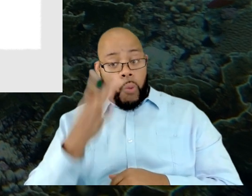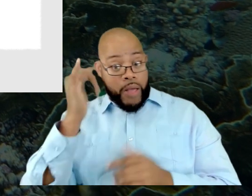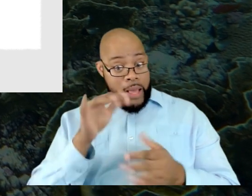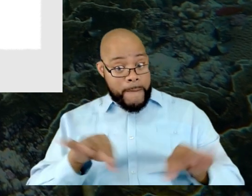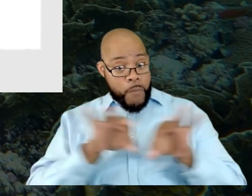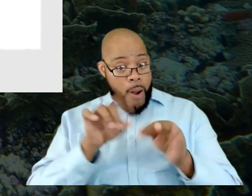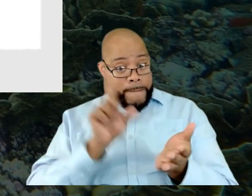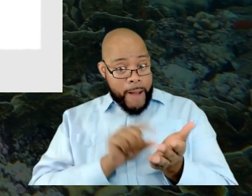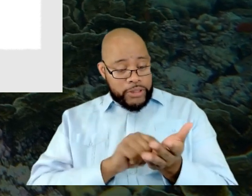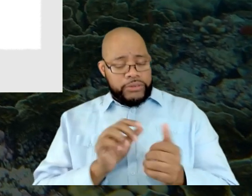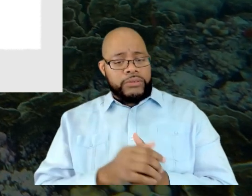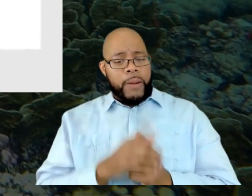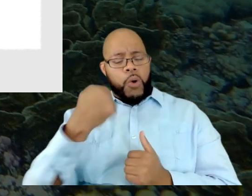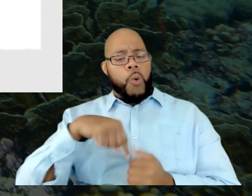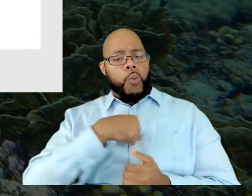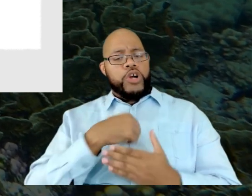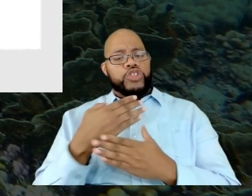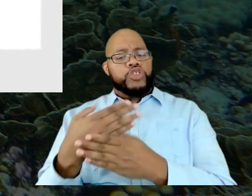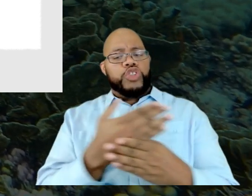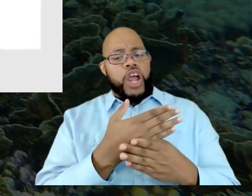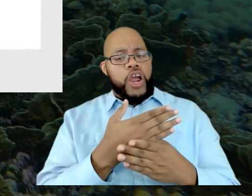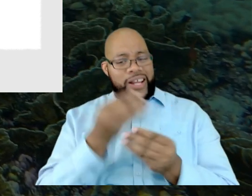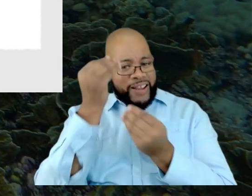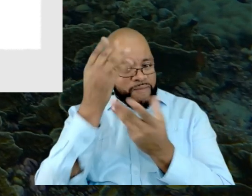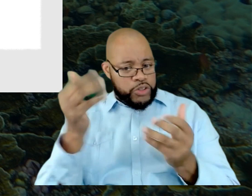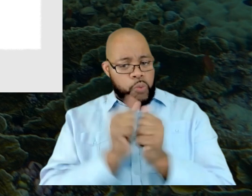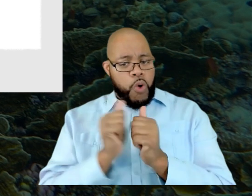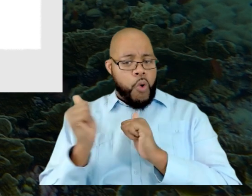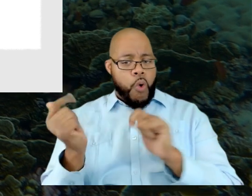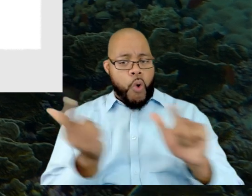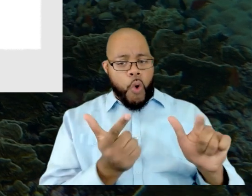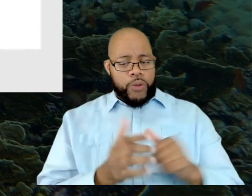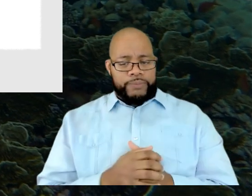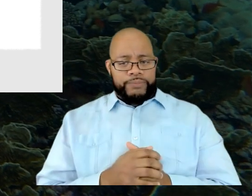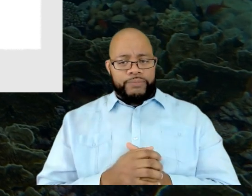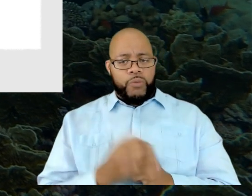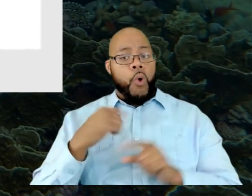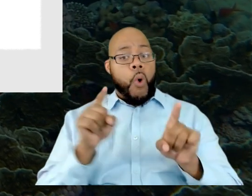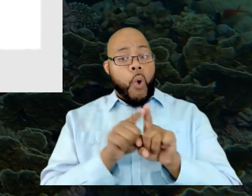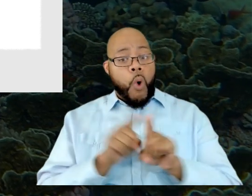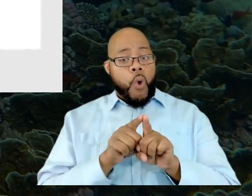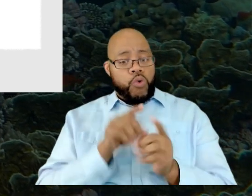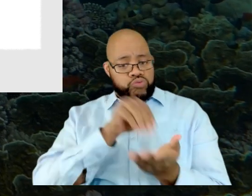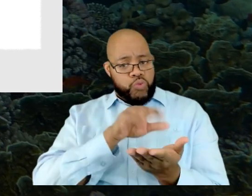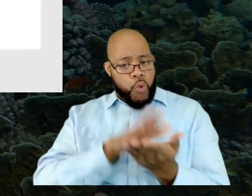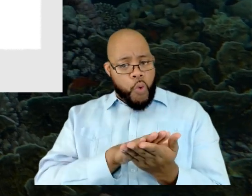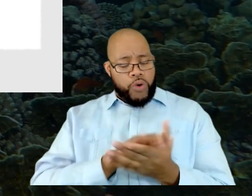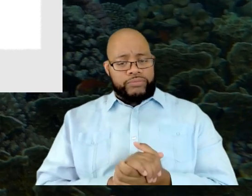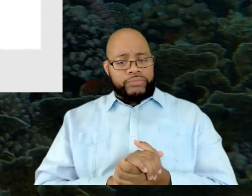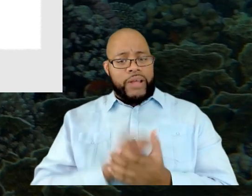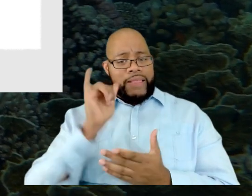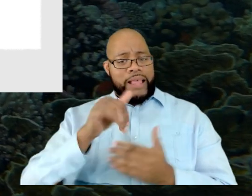important to publish? Because we share the data with all. We also record